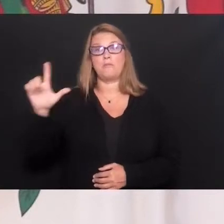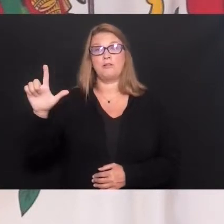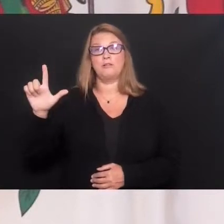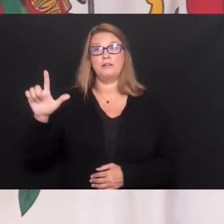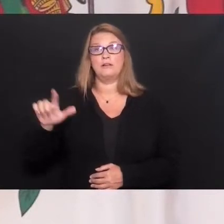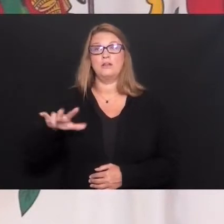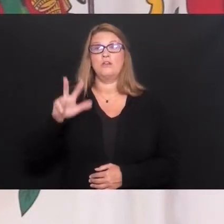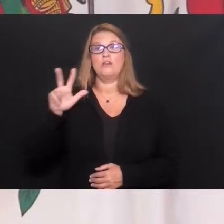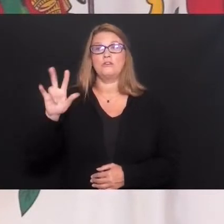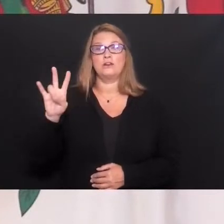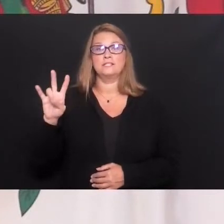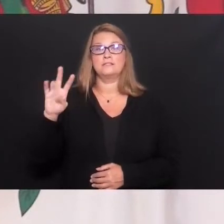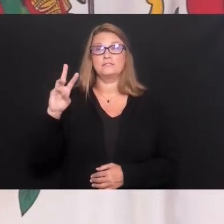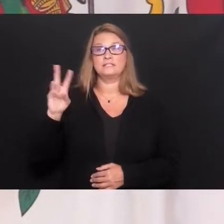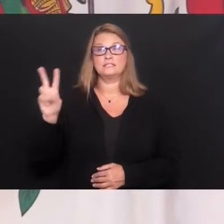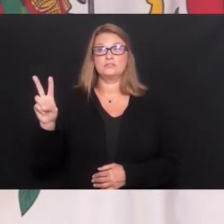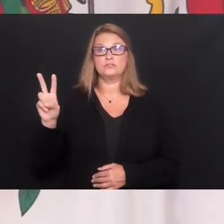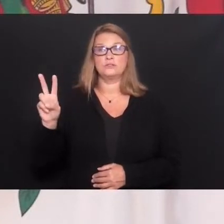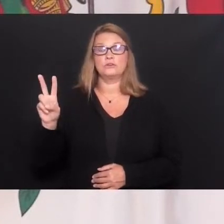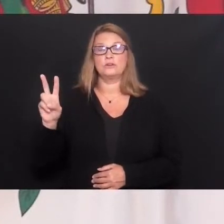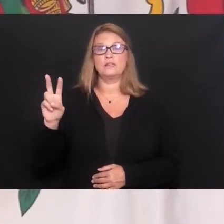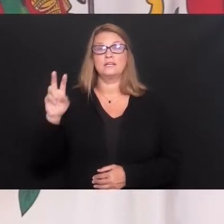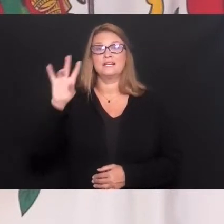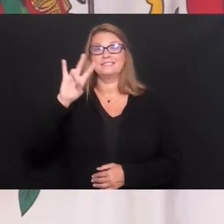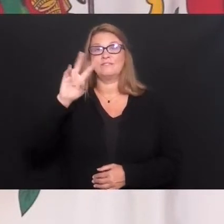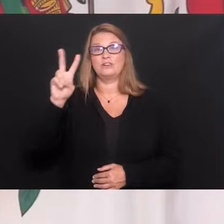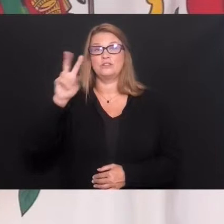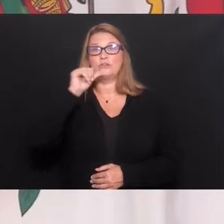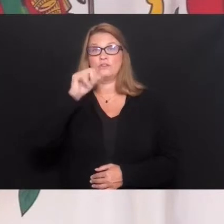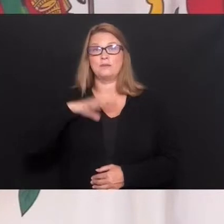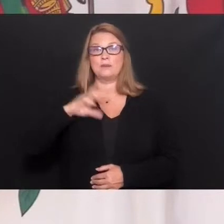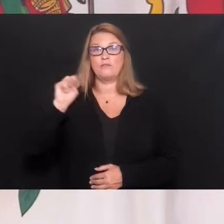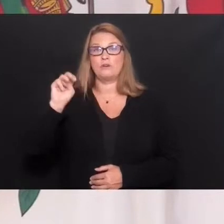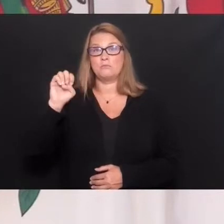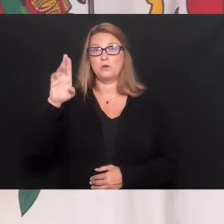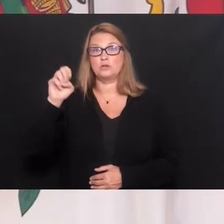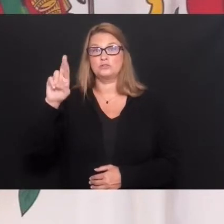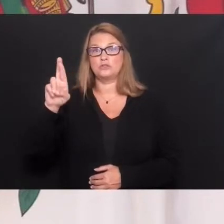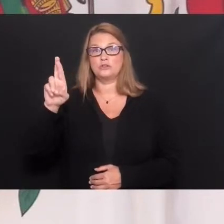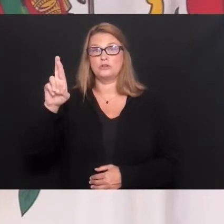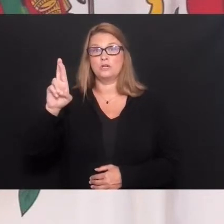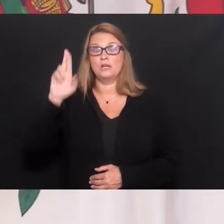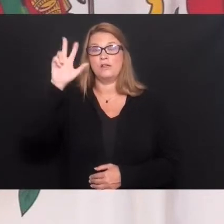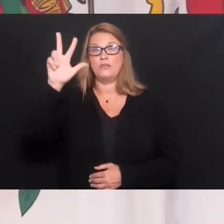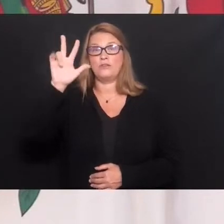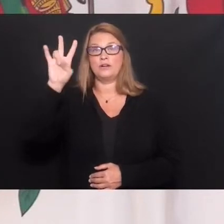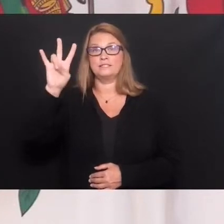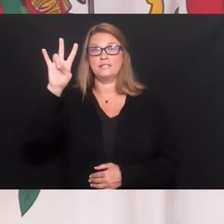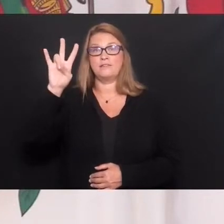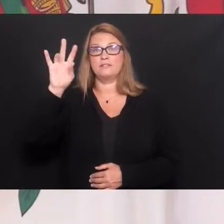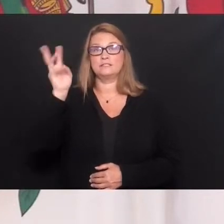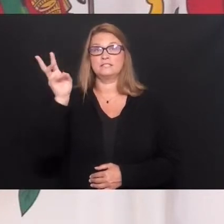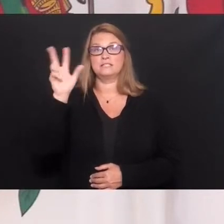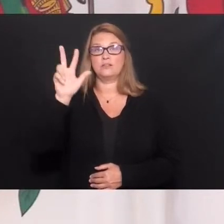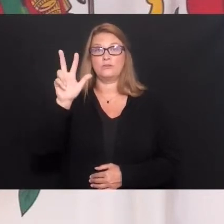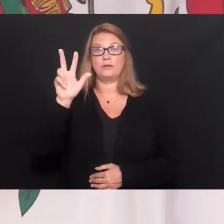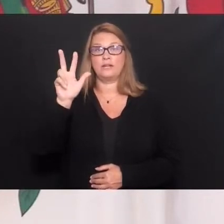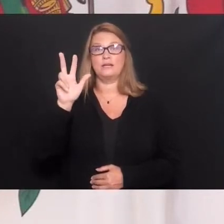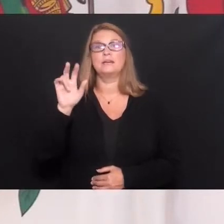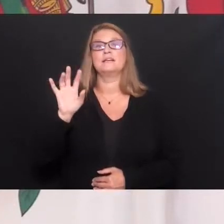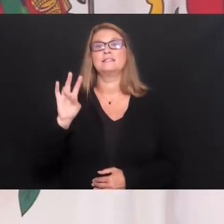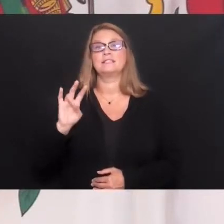The 3,762nd death is a 72-year-old female from Mercer County. The 3,763rd death